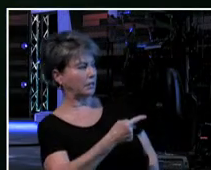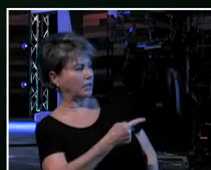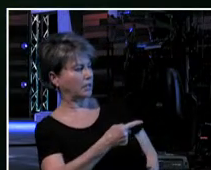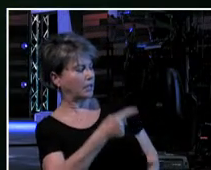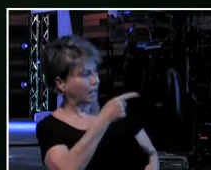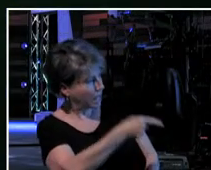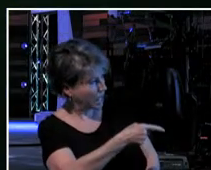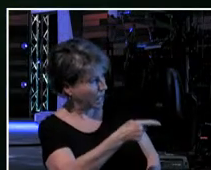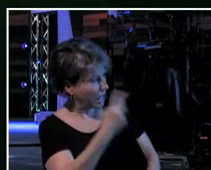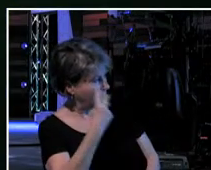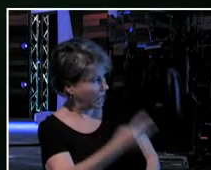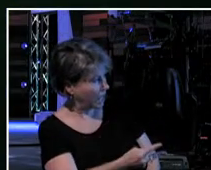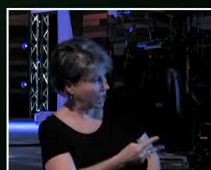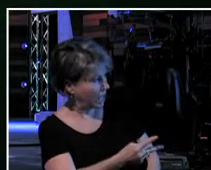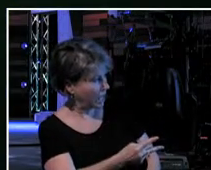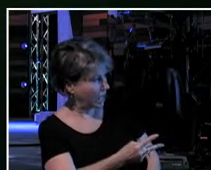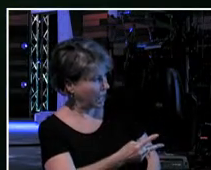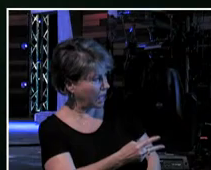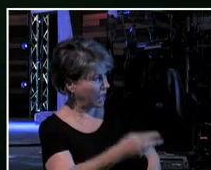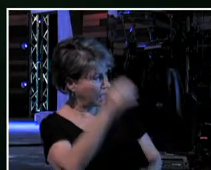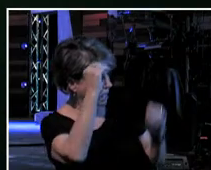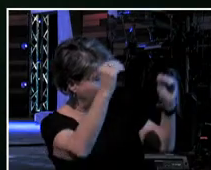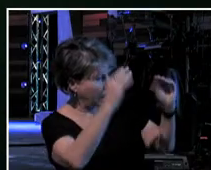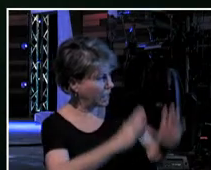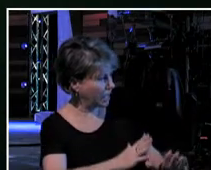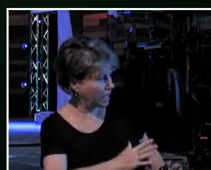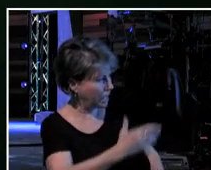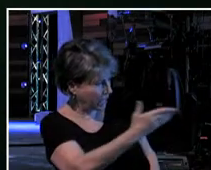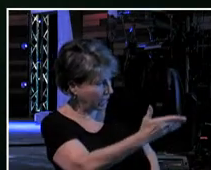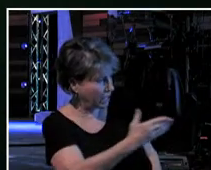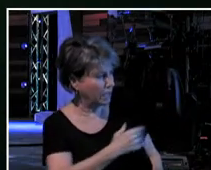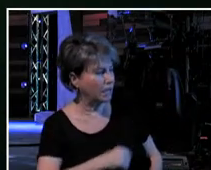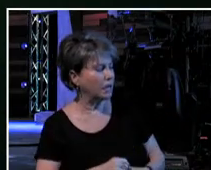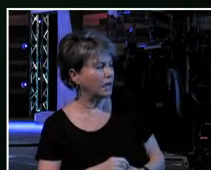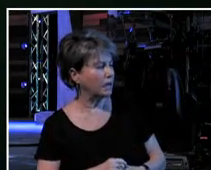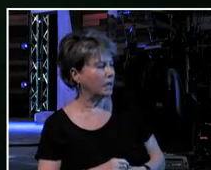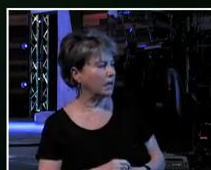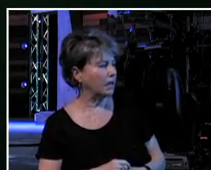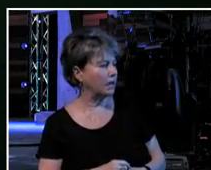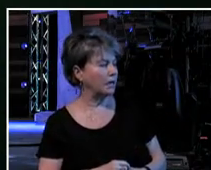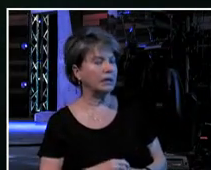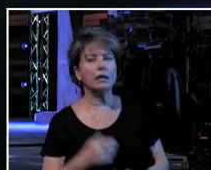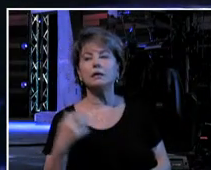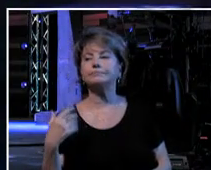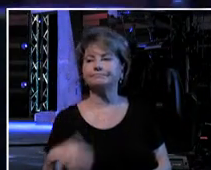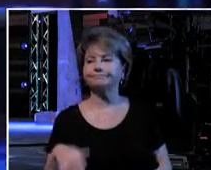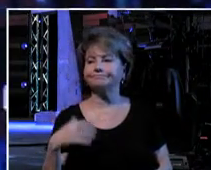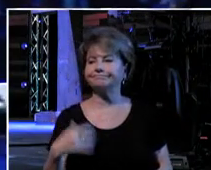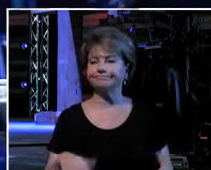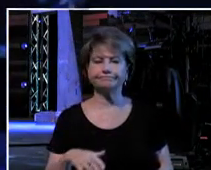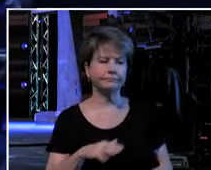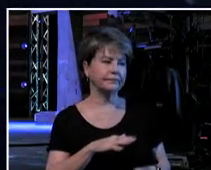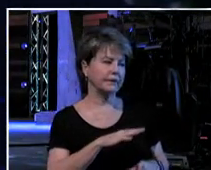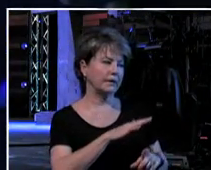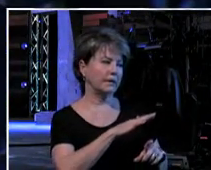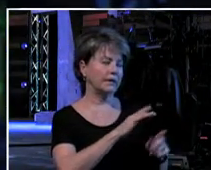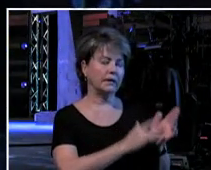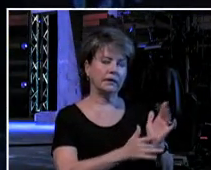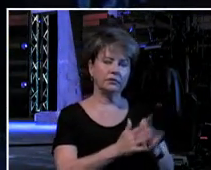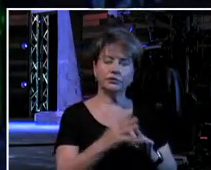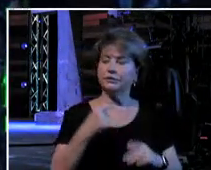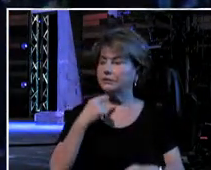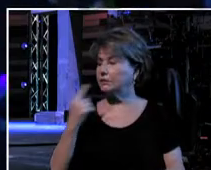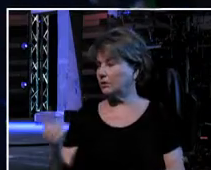Aramaic, Rabbi, or Rabboni, which means teacher. In other words, his word to her,